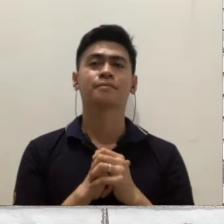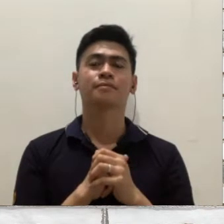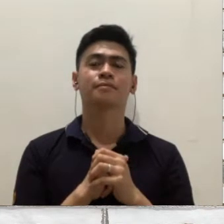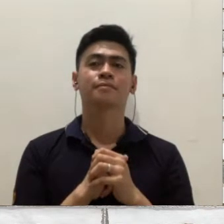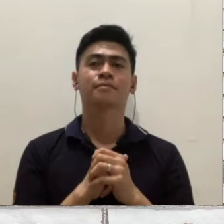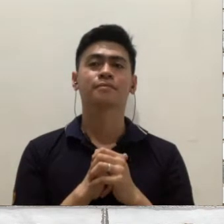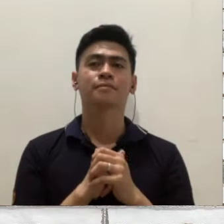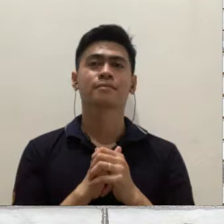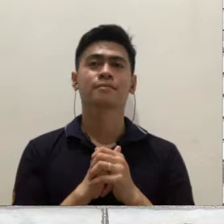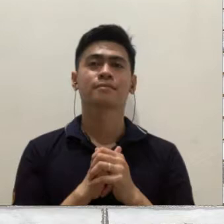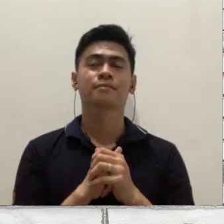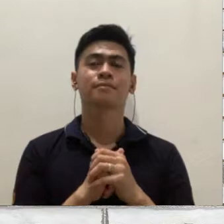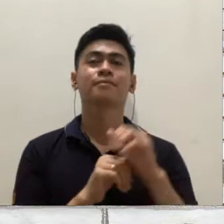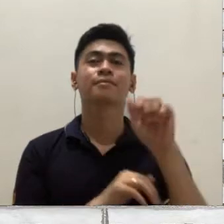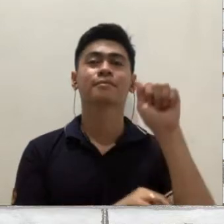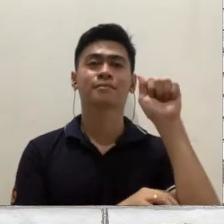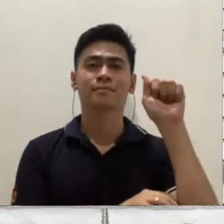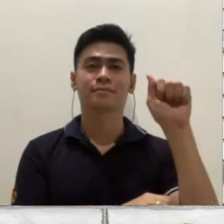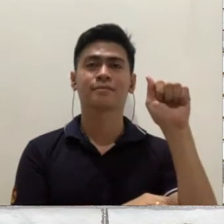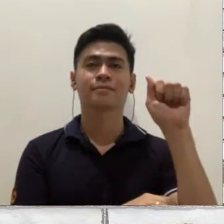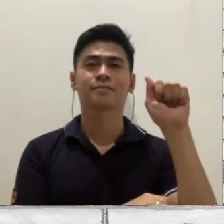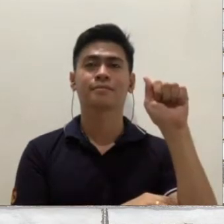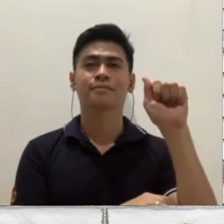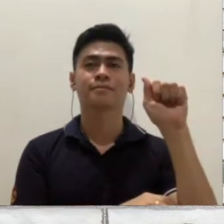A. Introduction.